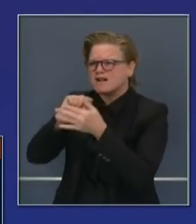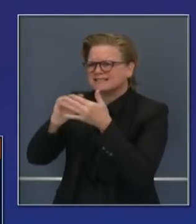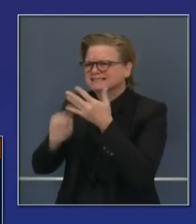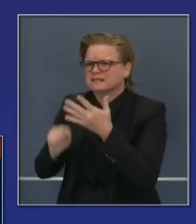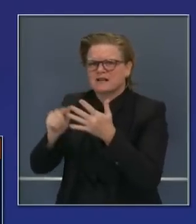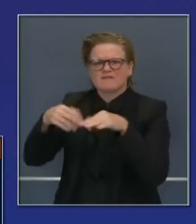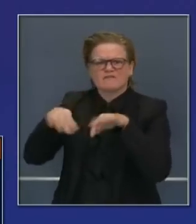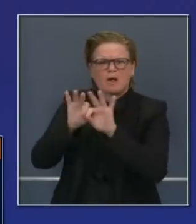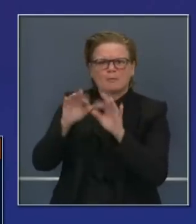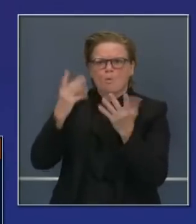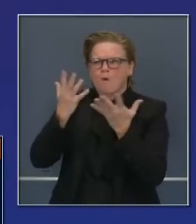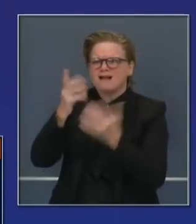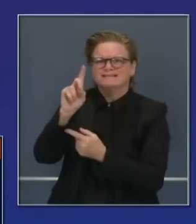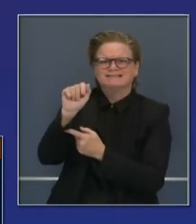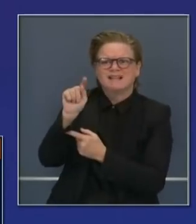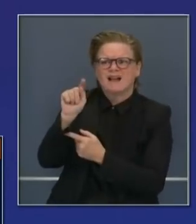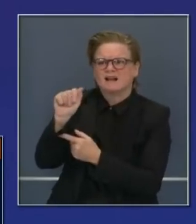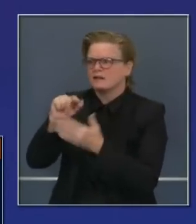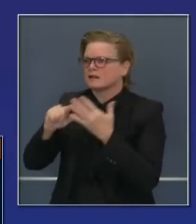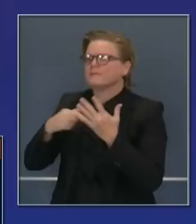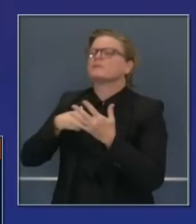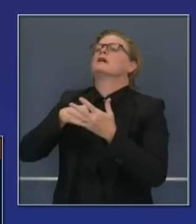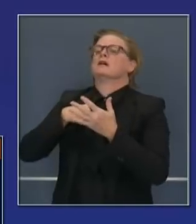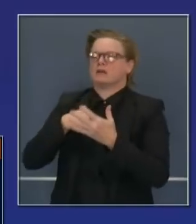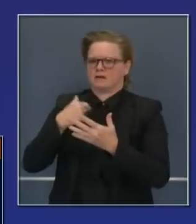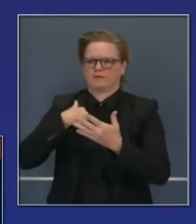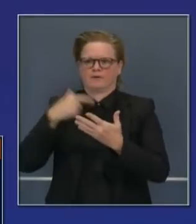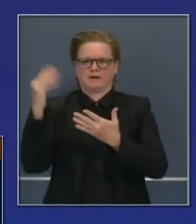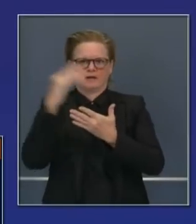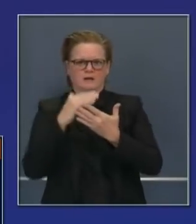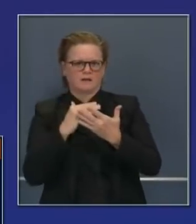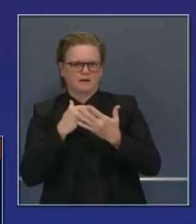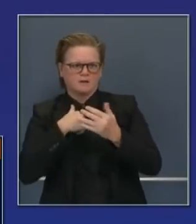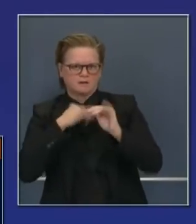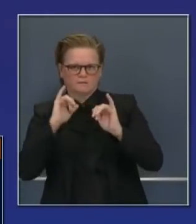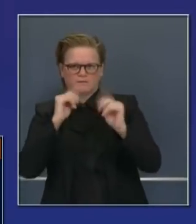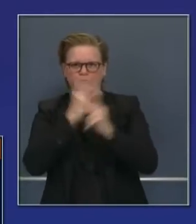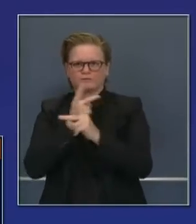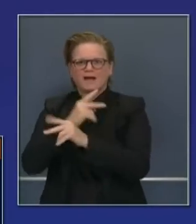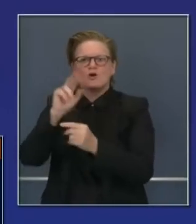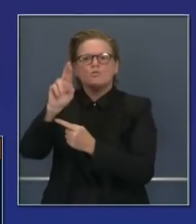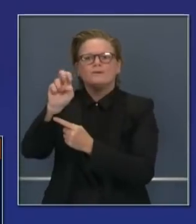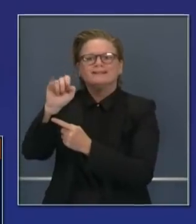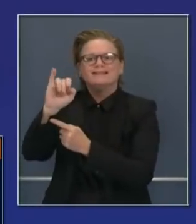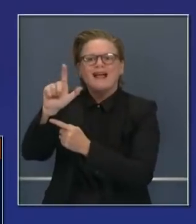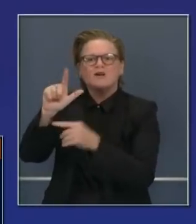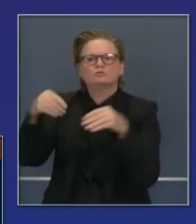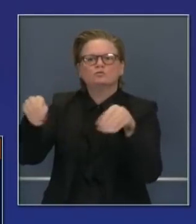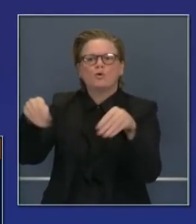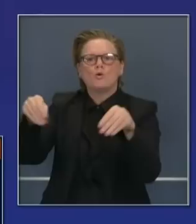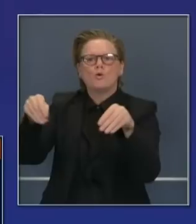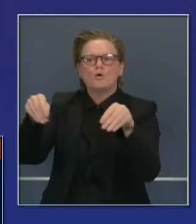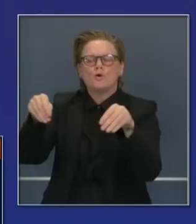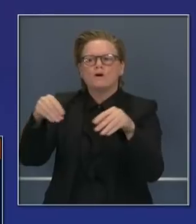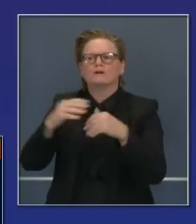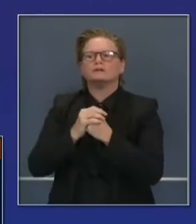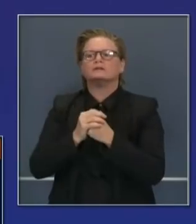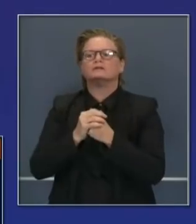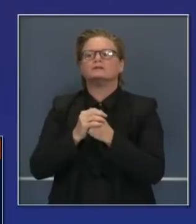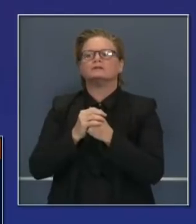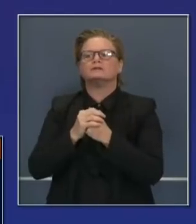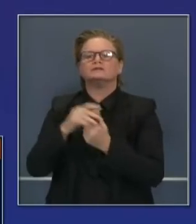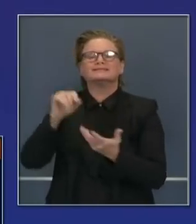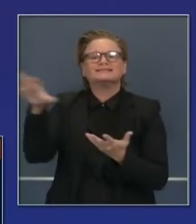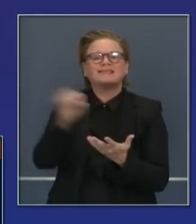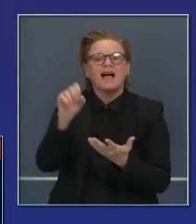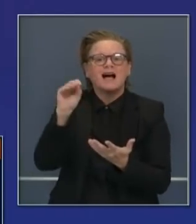And restaurants be open, continue to be open for takeout and delivery. And I just want to acknowledge Jacques Conde. I want to acknowledge